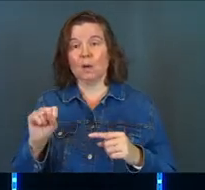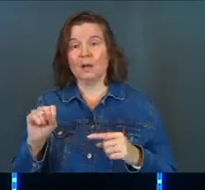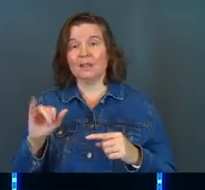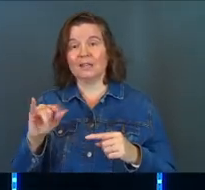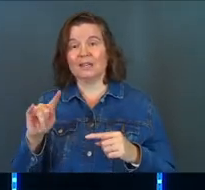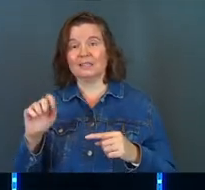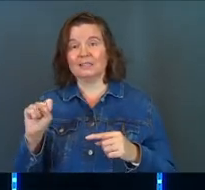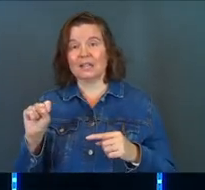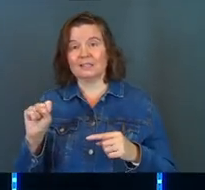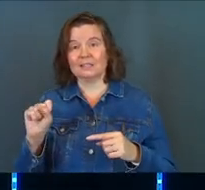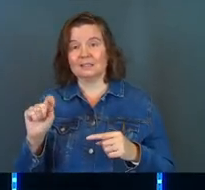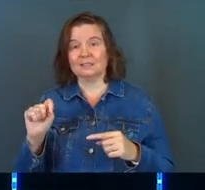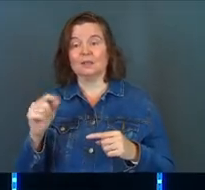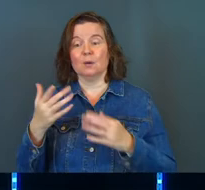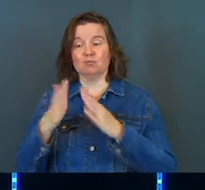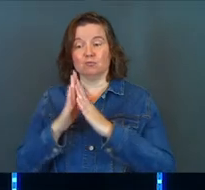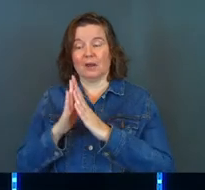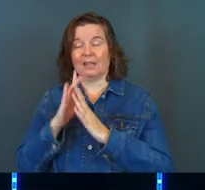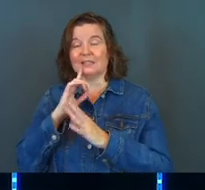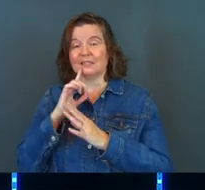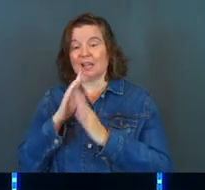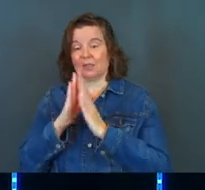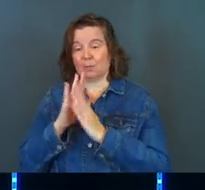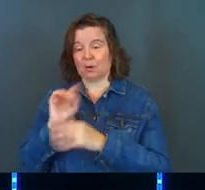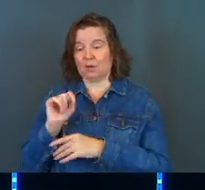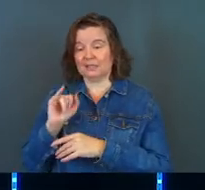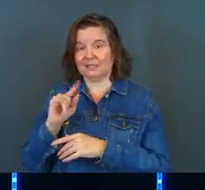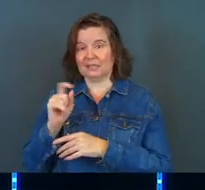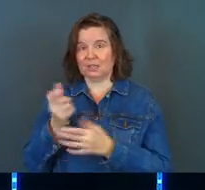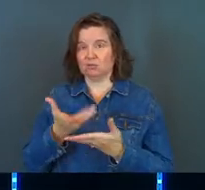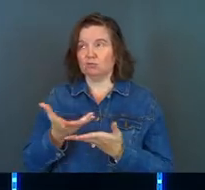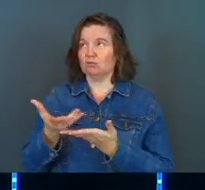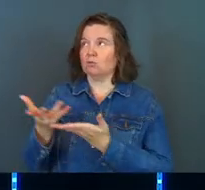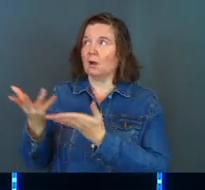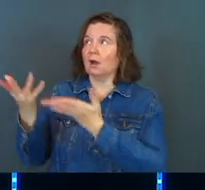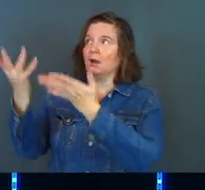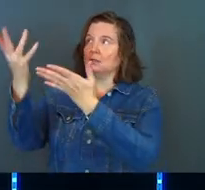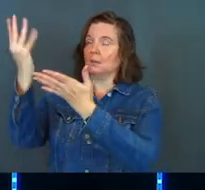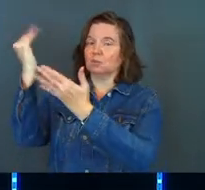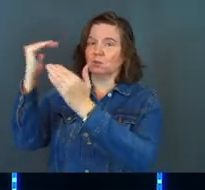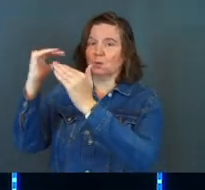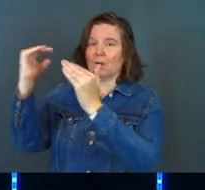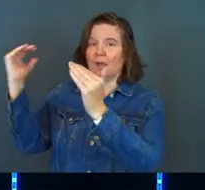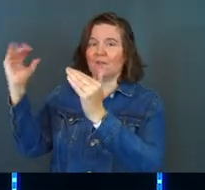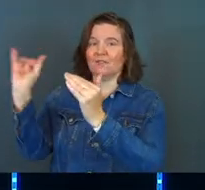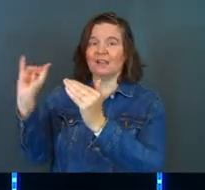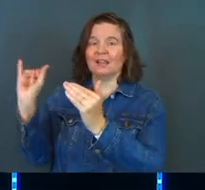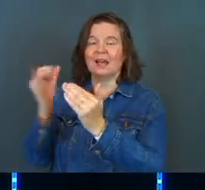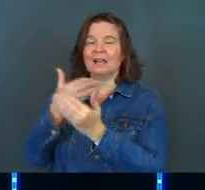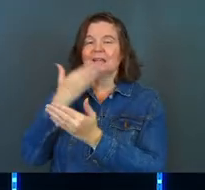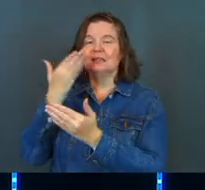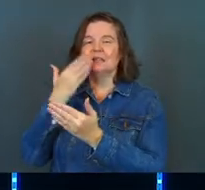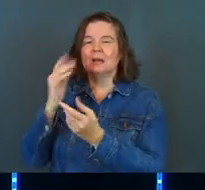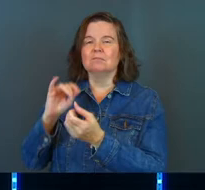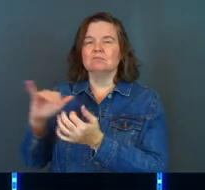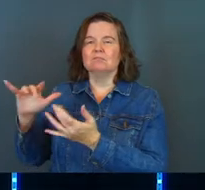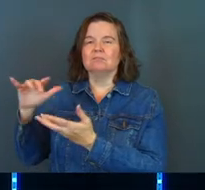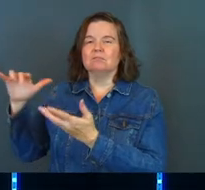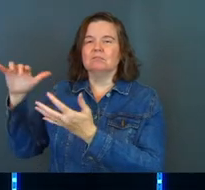pray, it says that the prayers of the saints rise up to heaven like incense